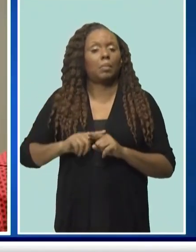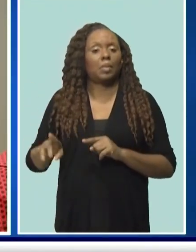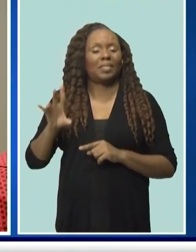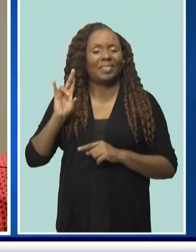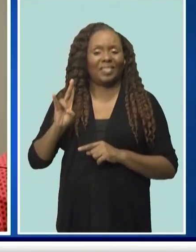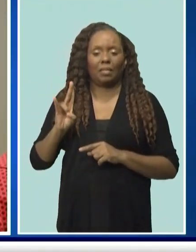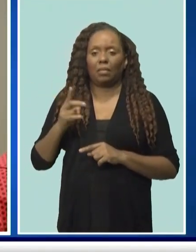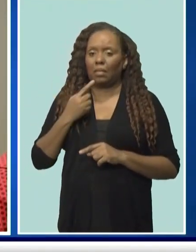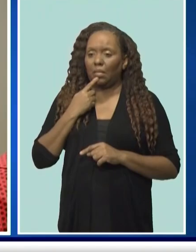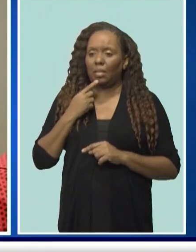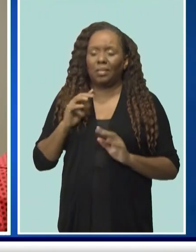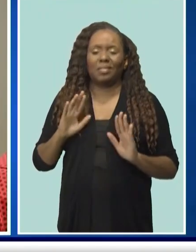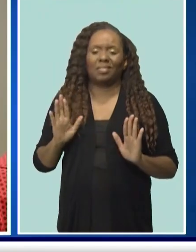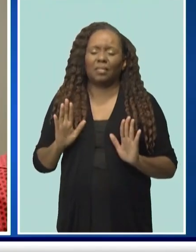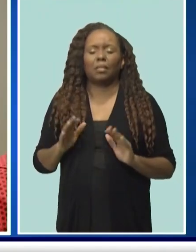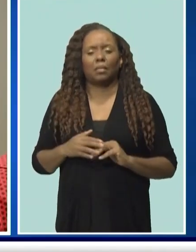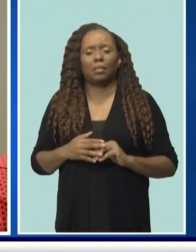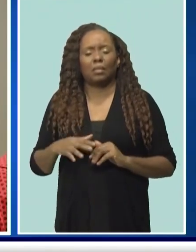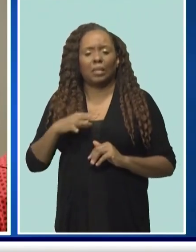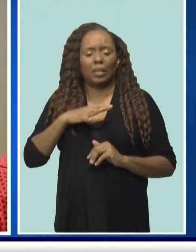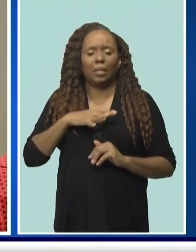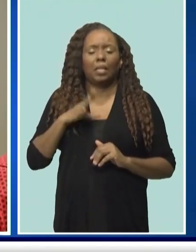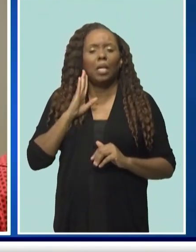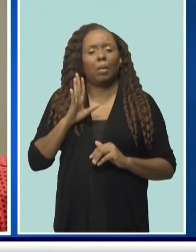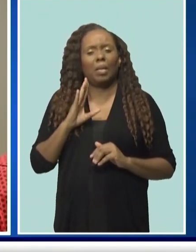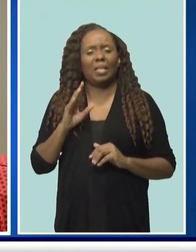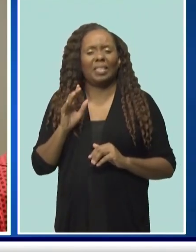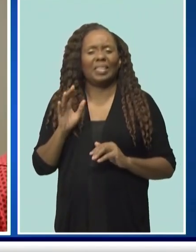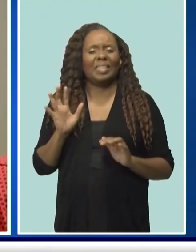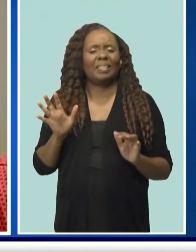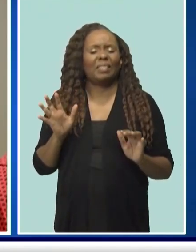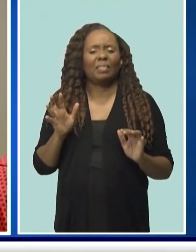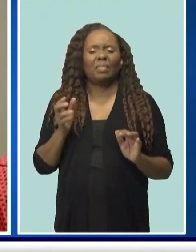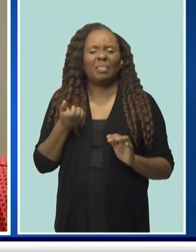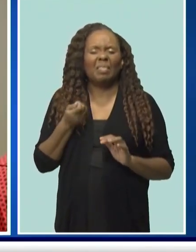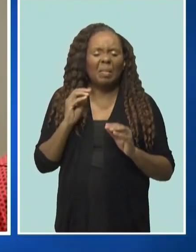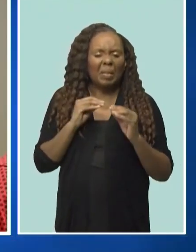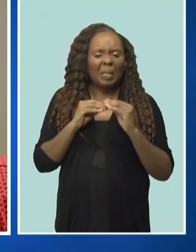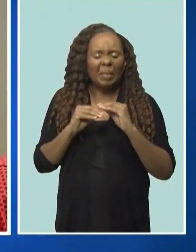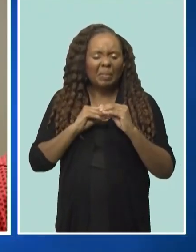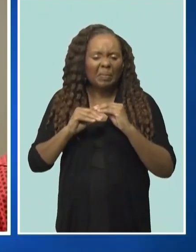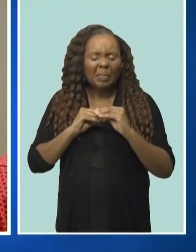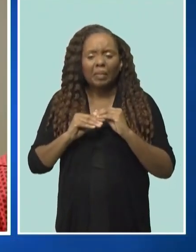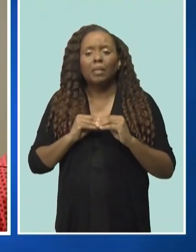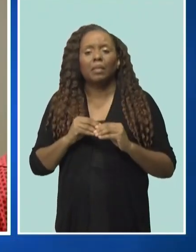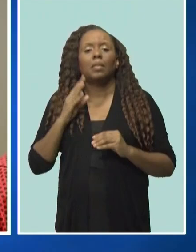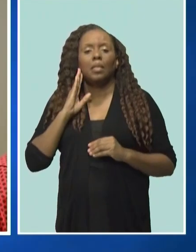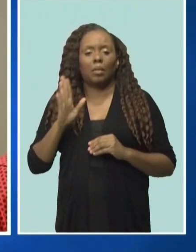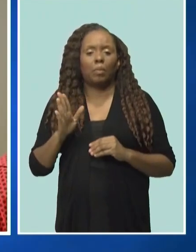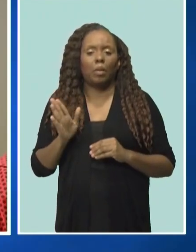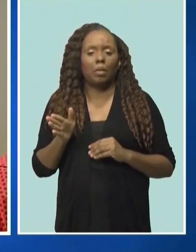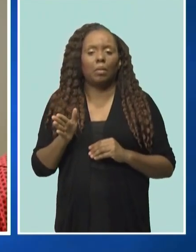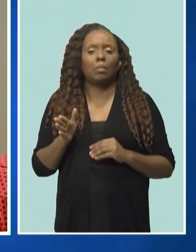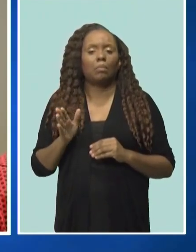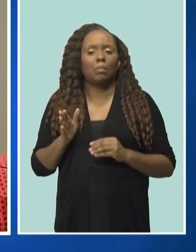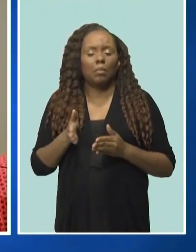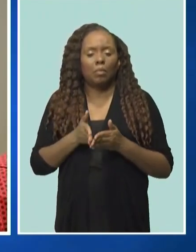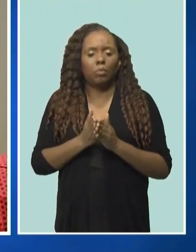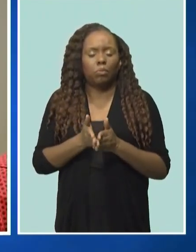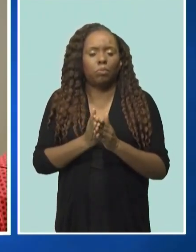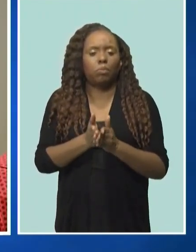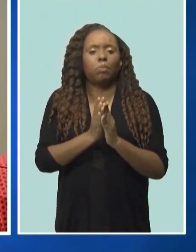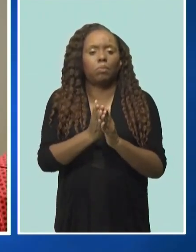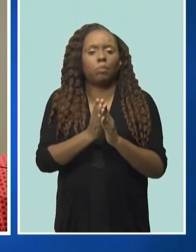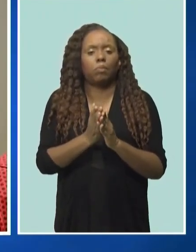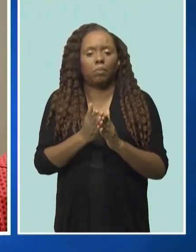hauled up. They had very minor repairs and will be going out fishing before the end of the month. The longliners do fish throughout the